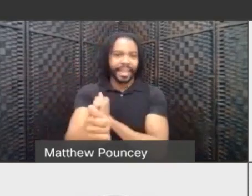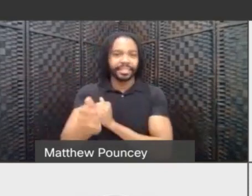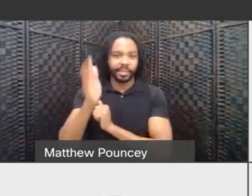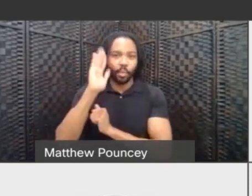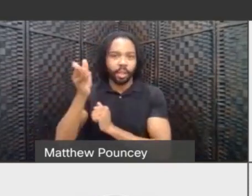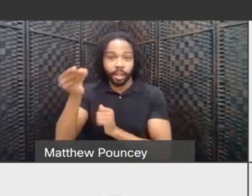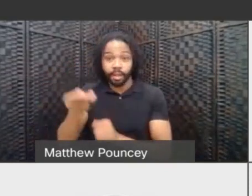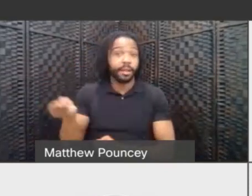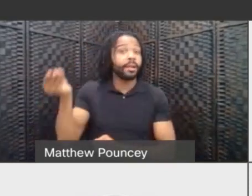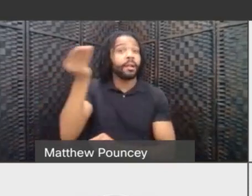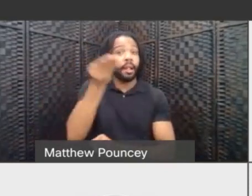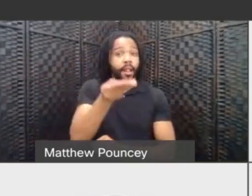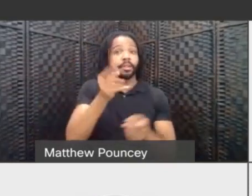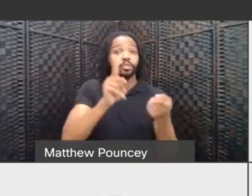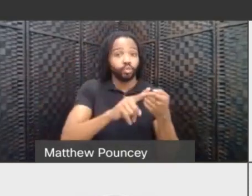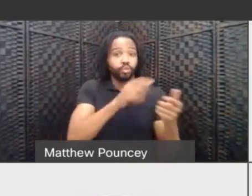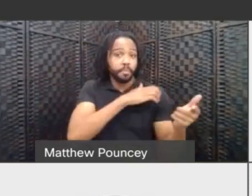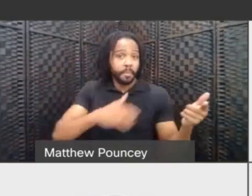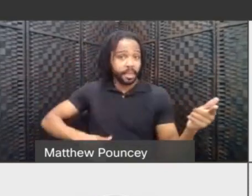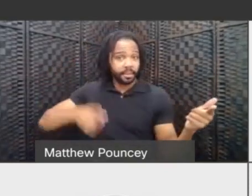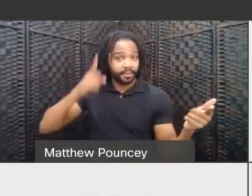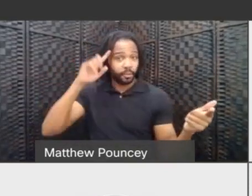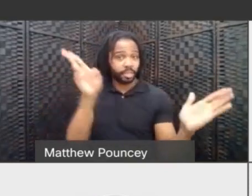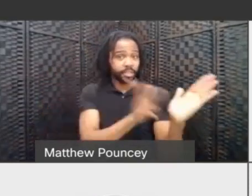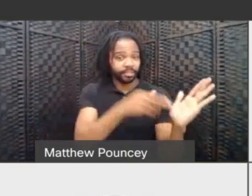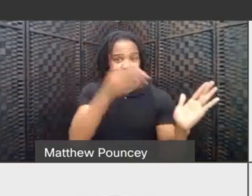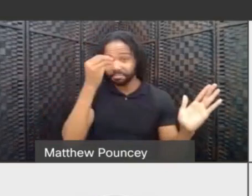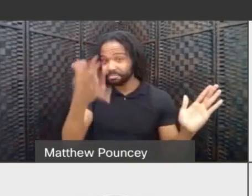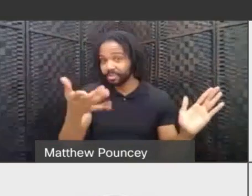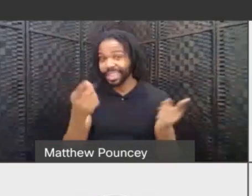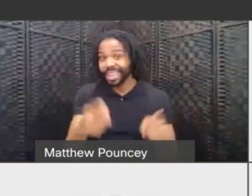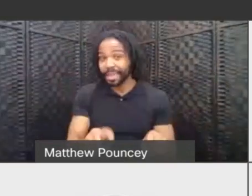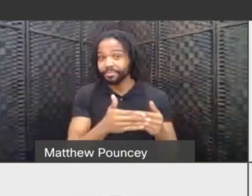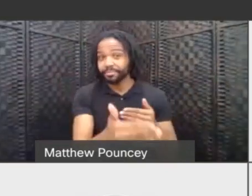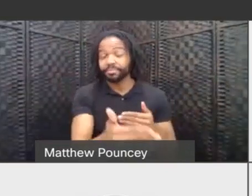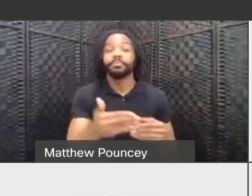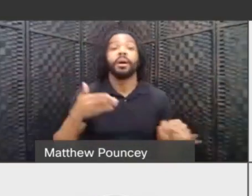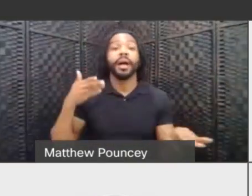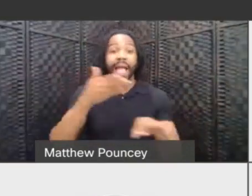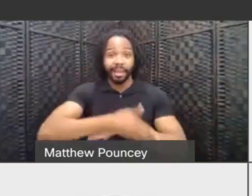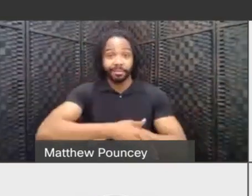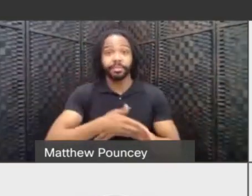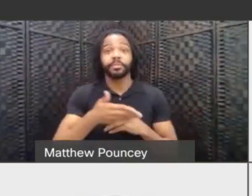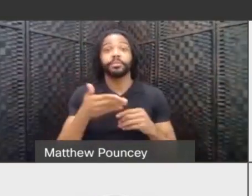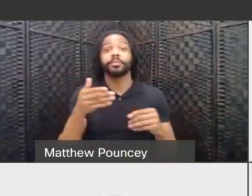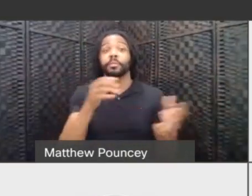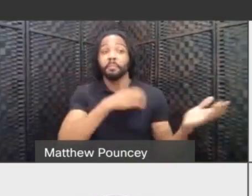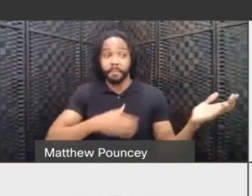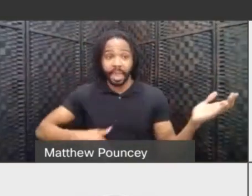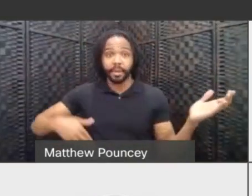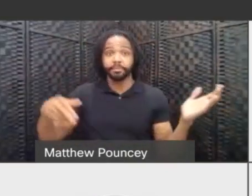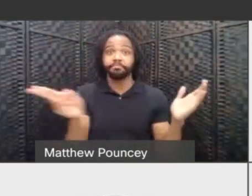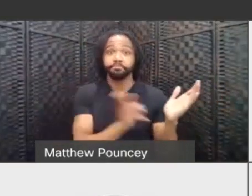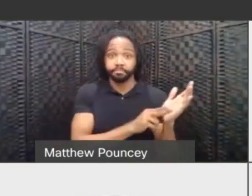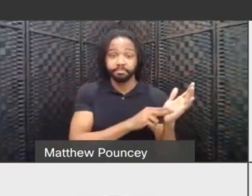mayor for signature, and we will keep you posted on that. And then after the mayor, it